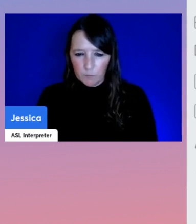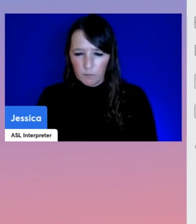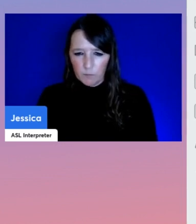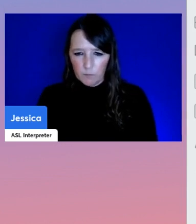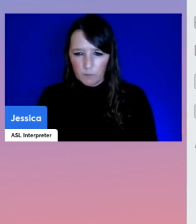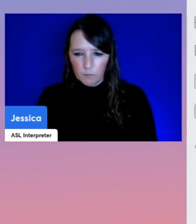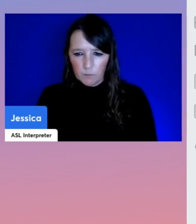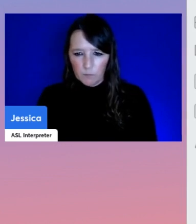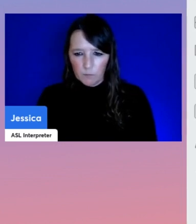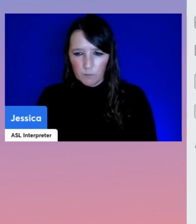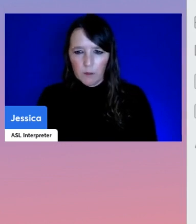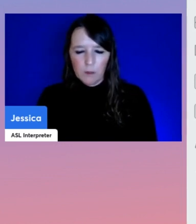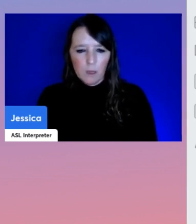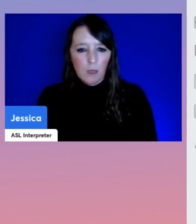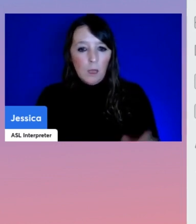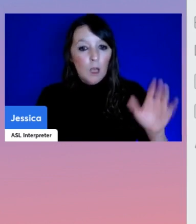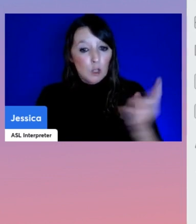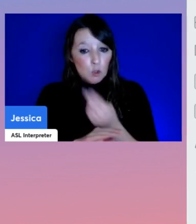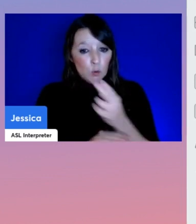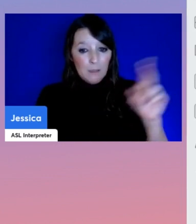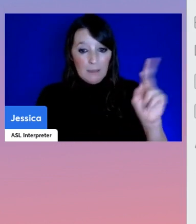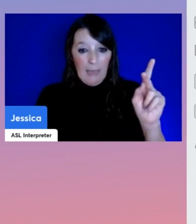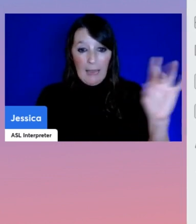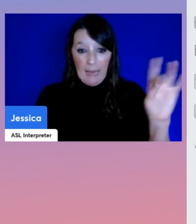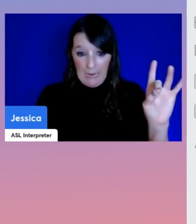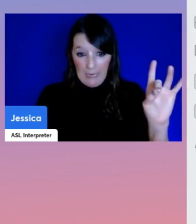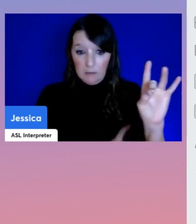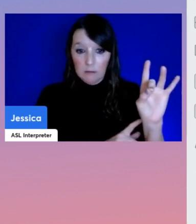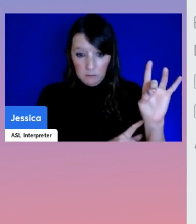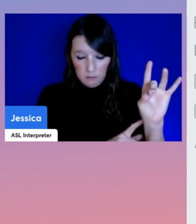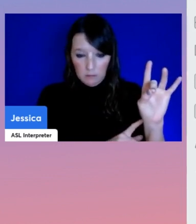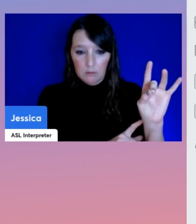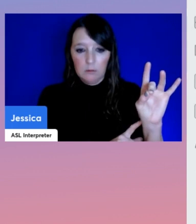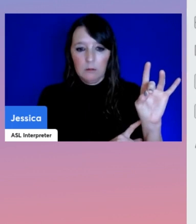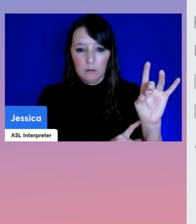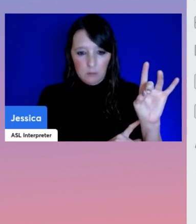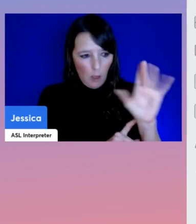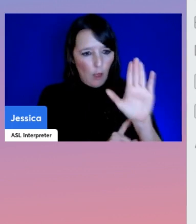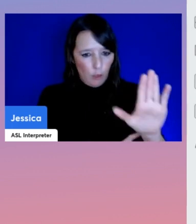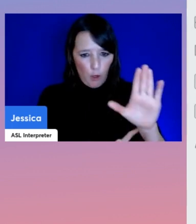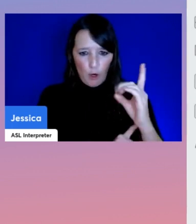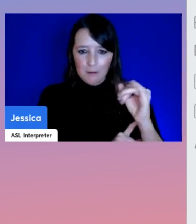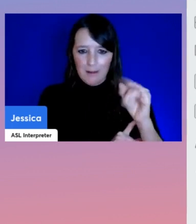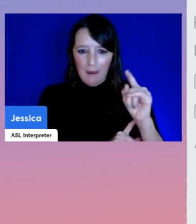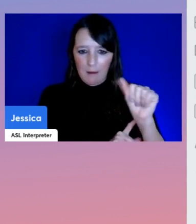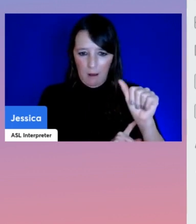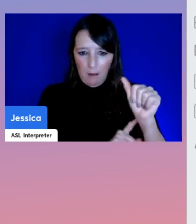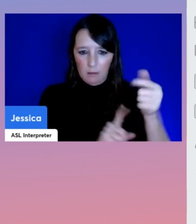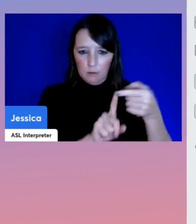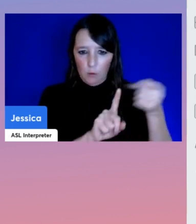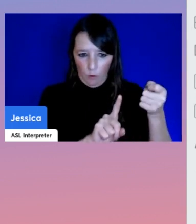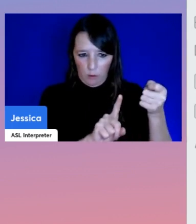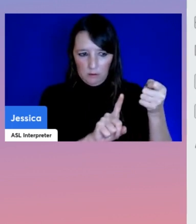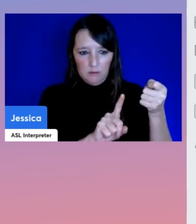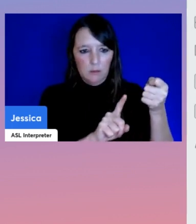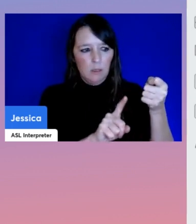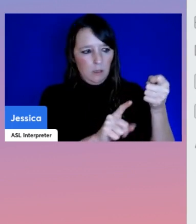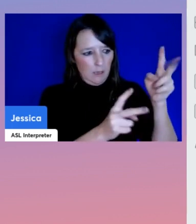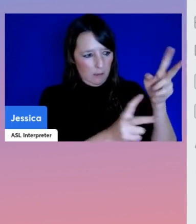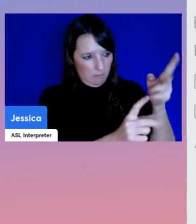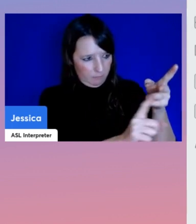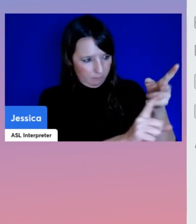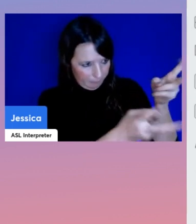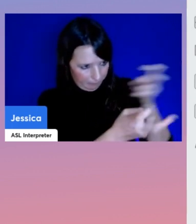It's using the Kubernetes provider, the Kubernetes service data source, to query for the